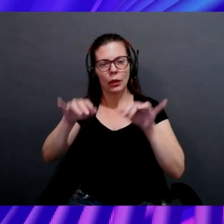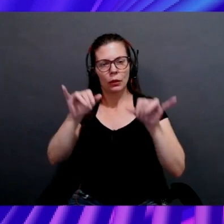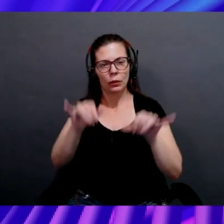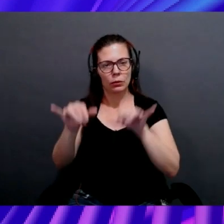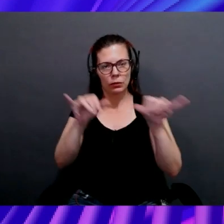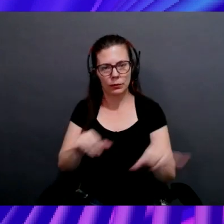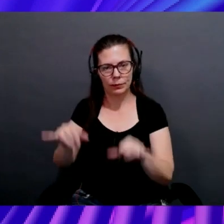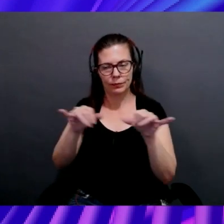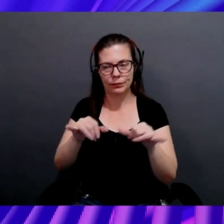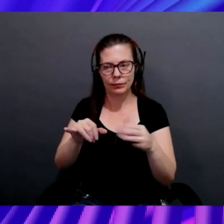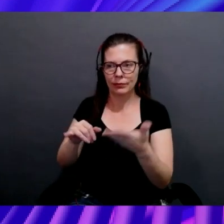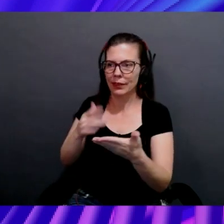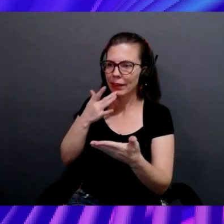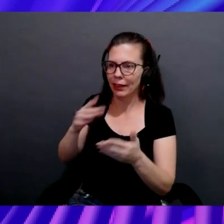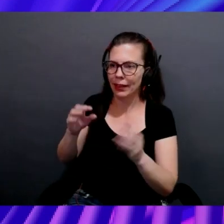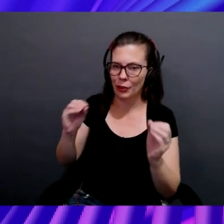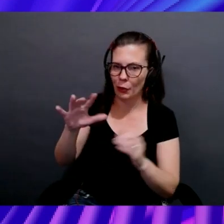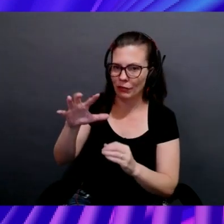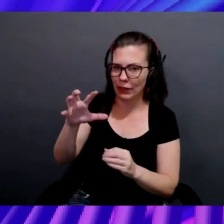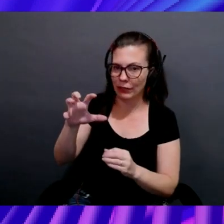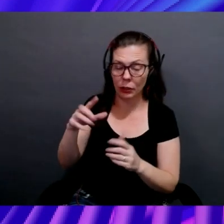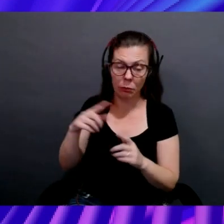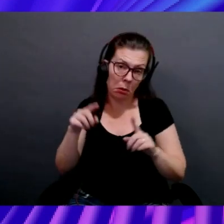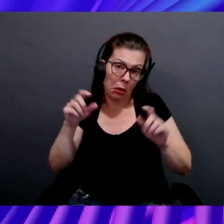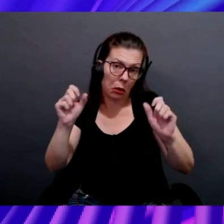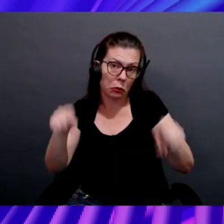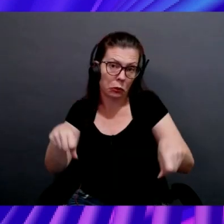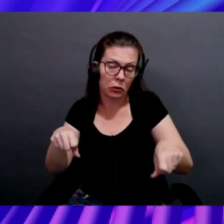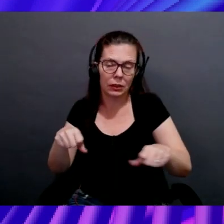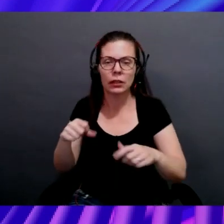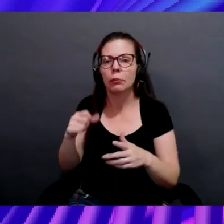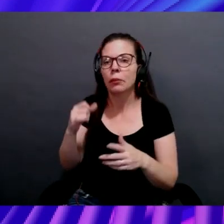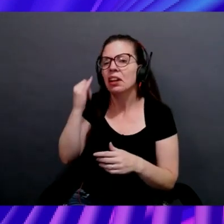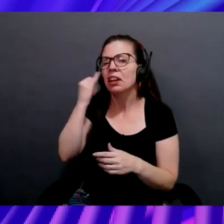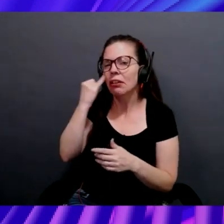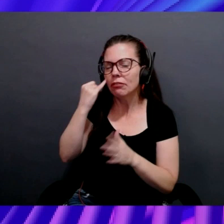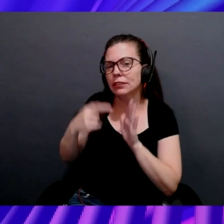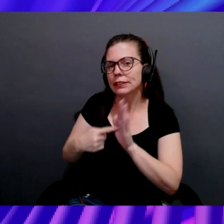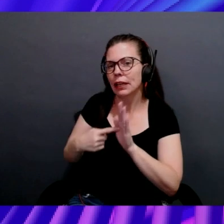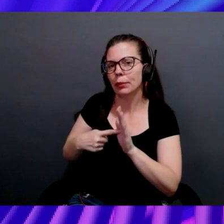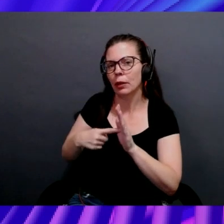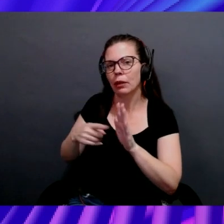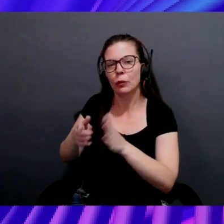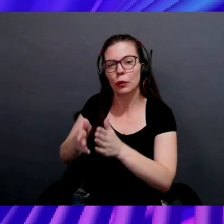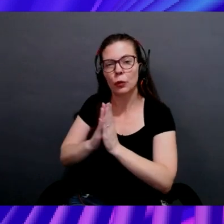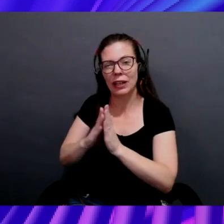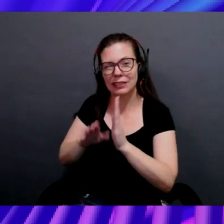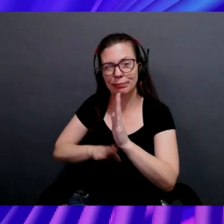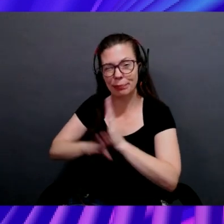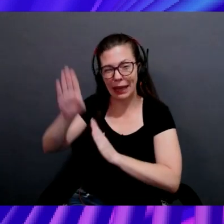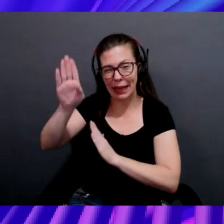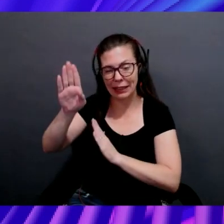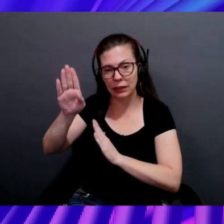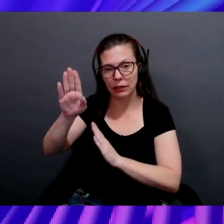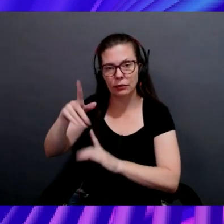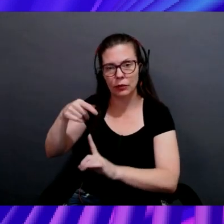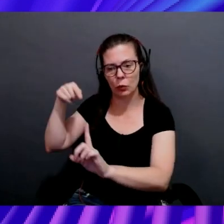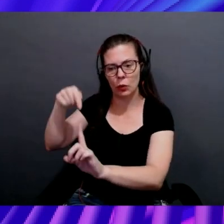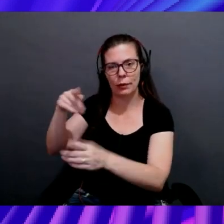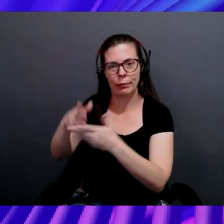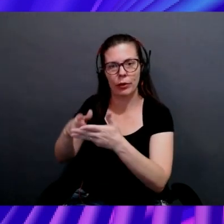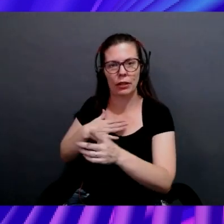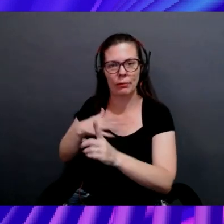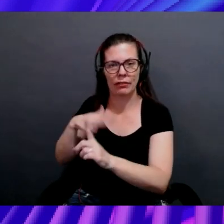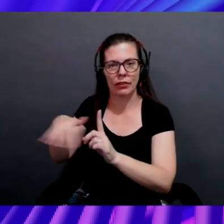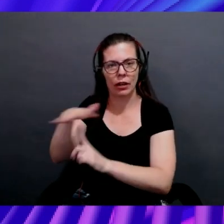I have no 500s right now, but I could. What if the number of requests that I had started spiking just to one particular part of my environment? You